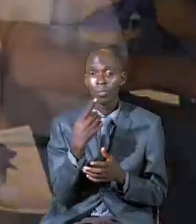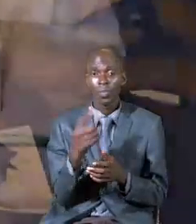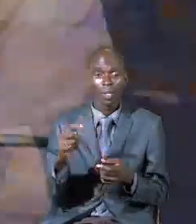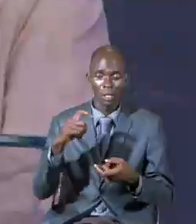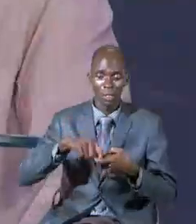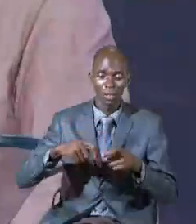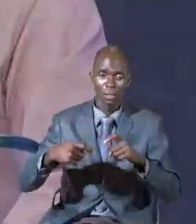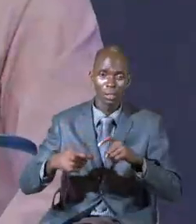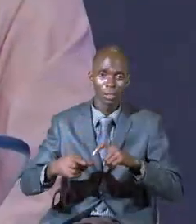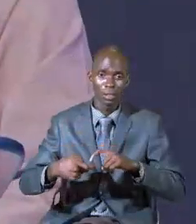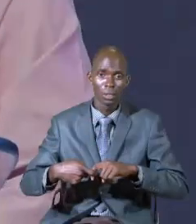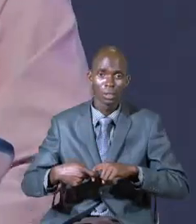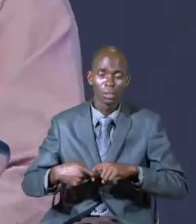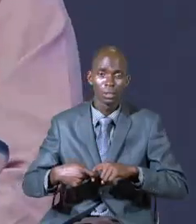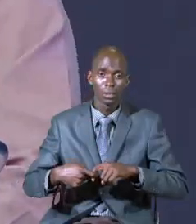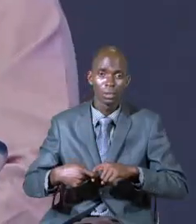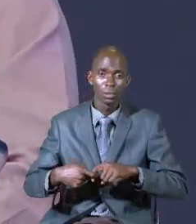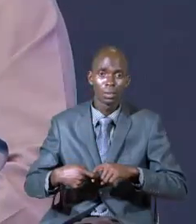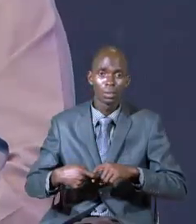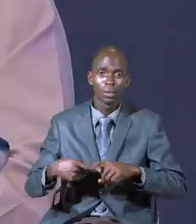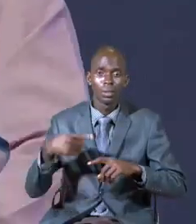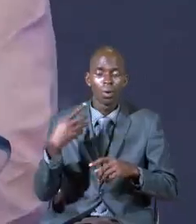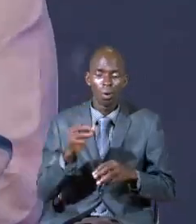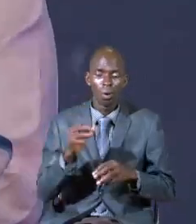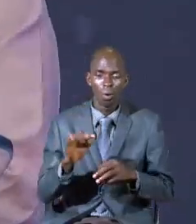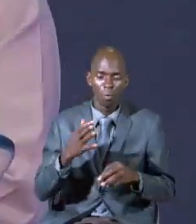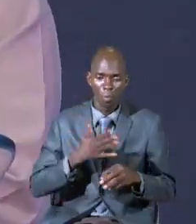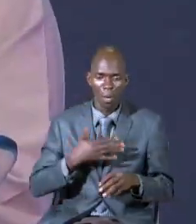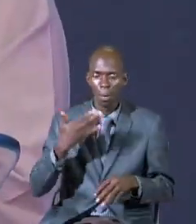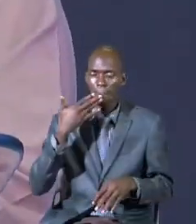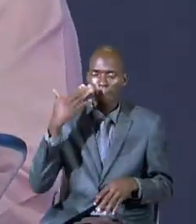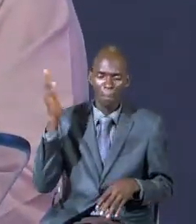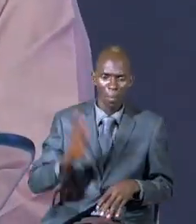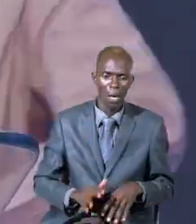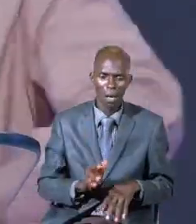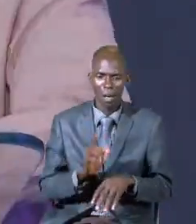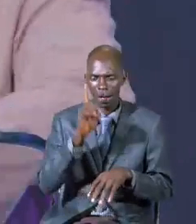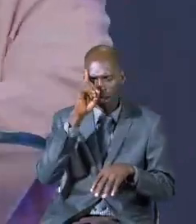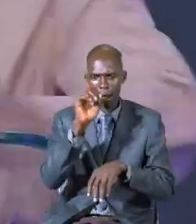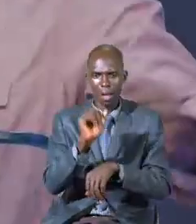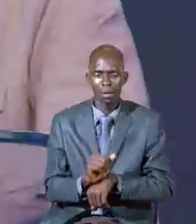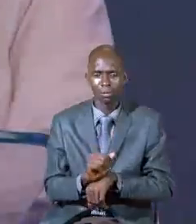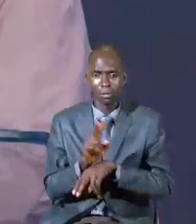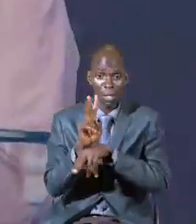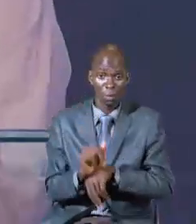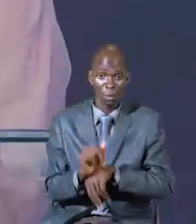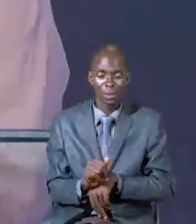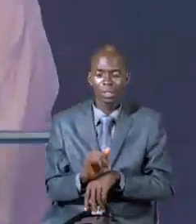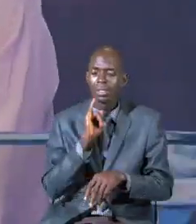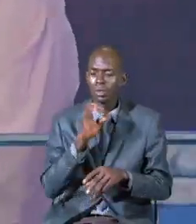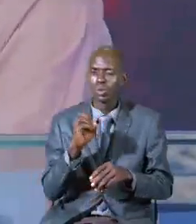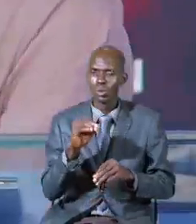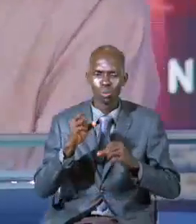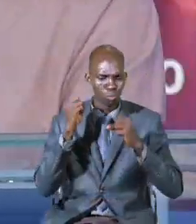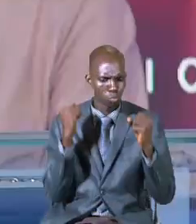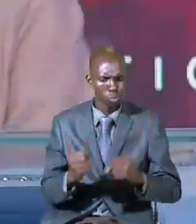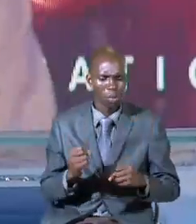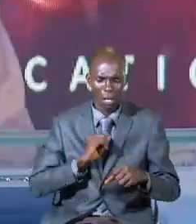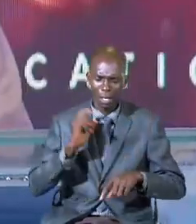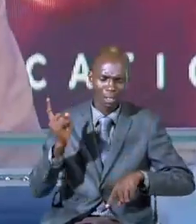my bad habit is so strong, tying me down. I cannot break loose